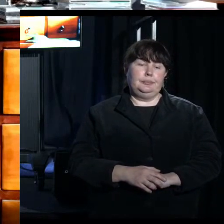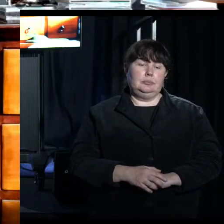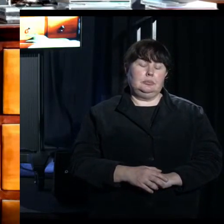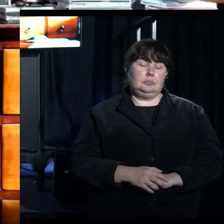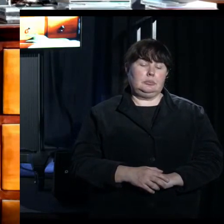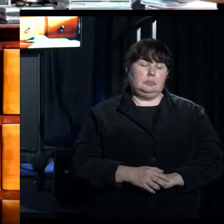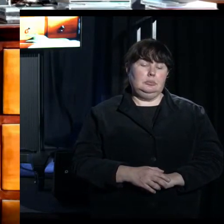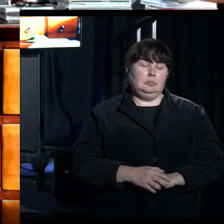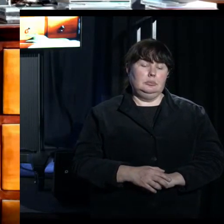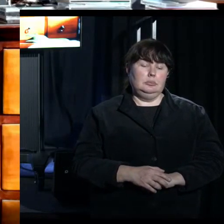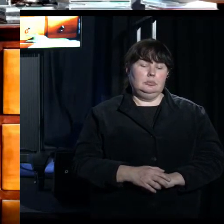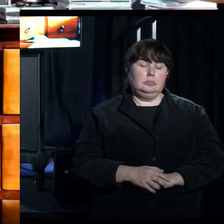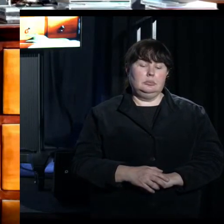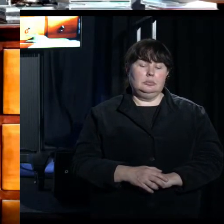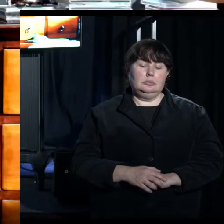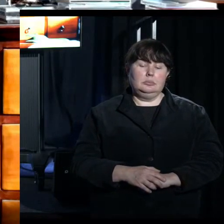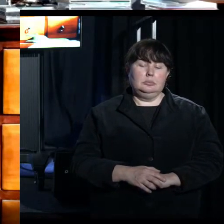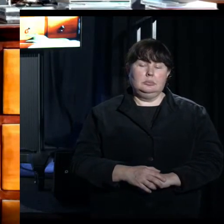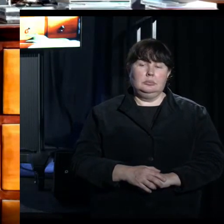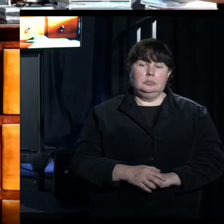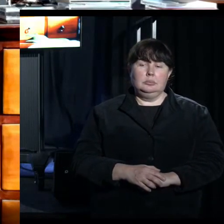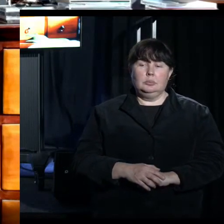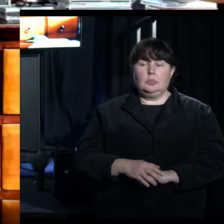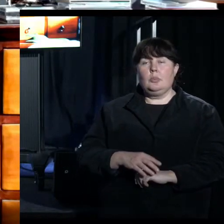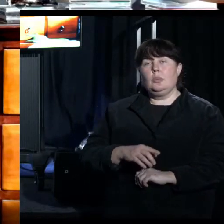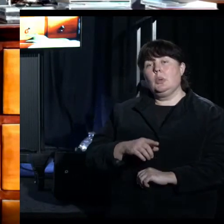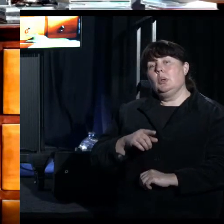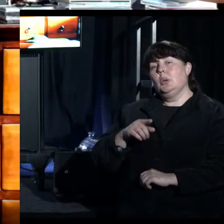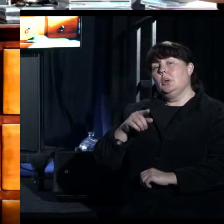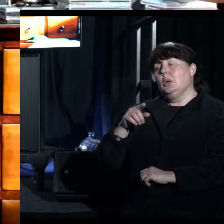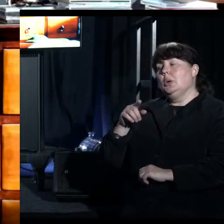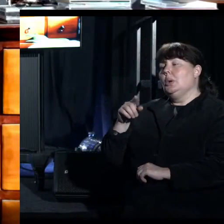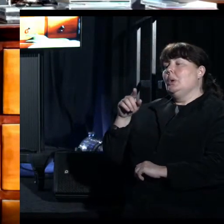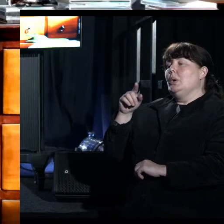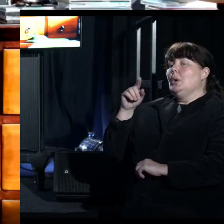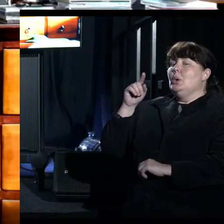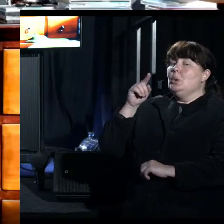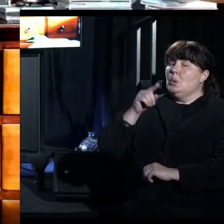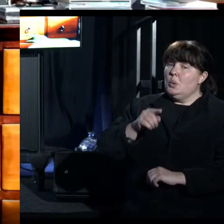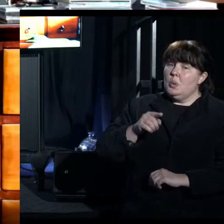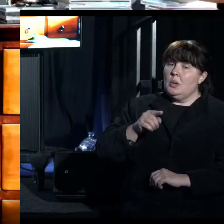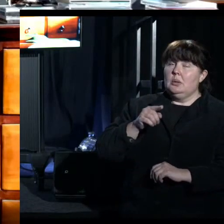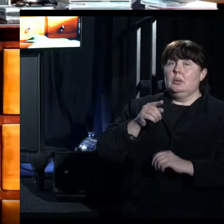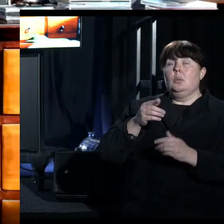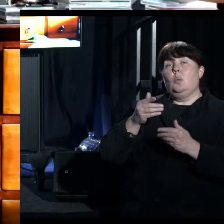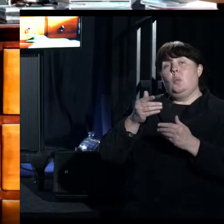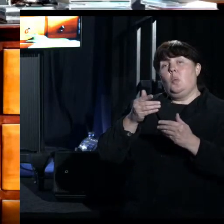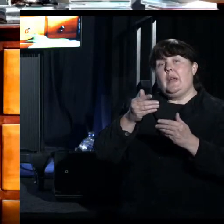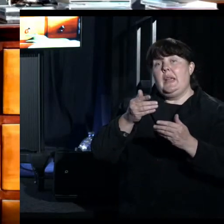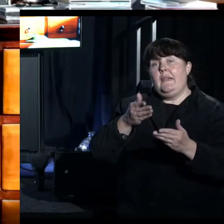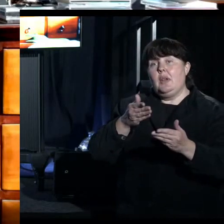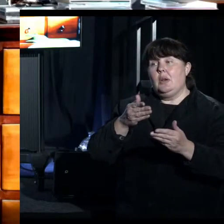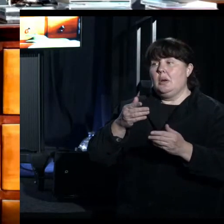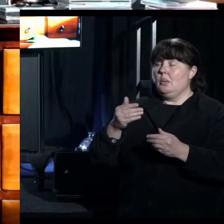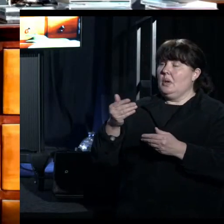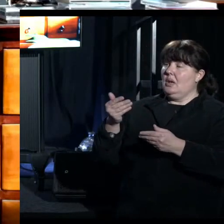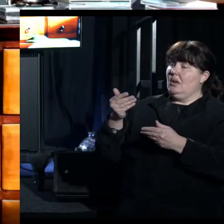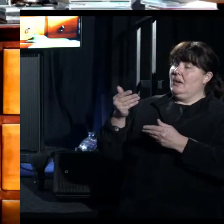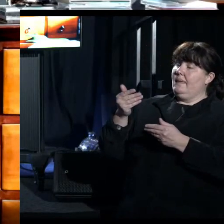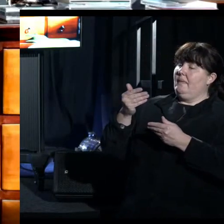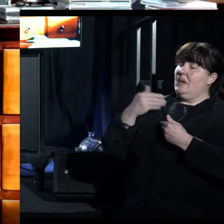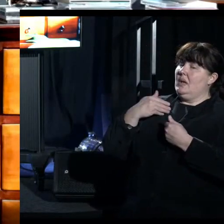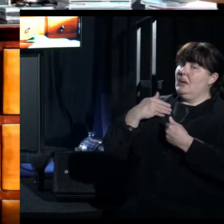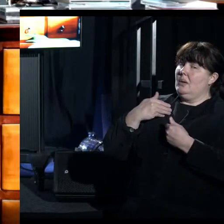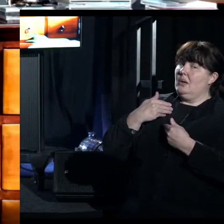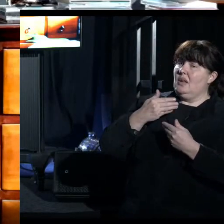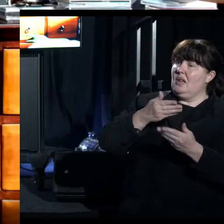given, you were bidden, they were giving, I was hidden,